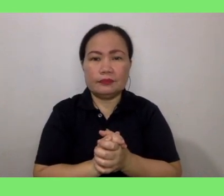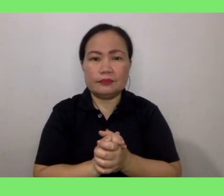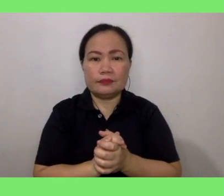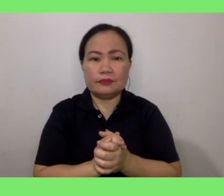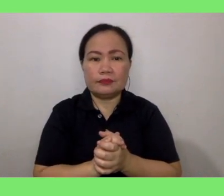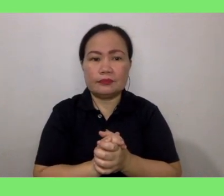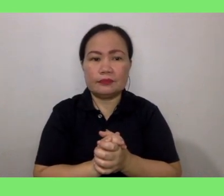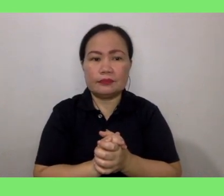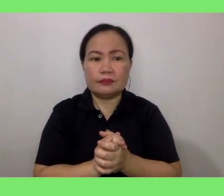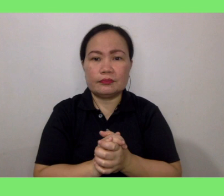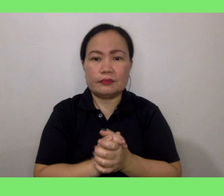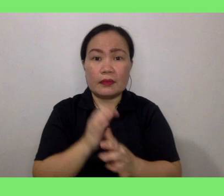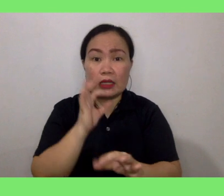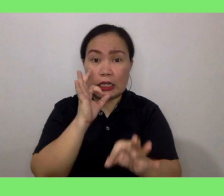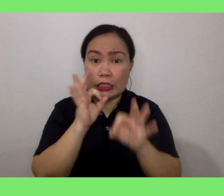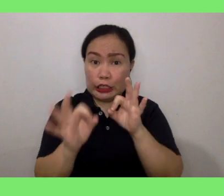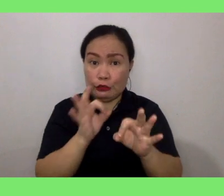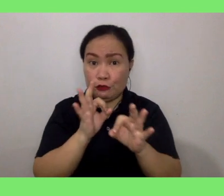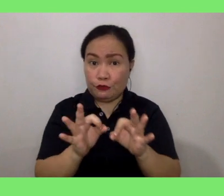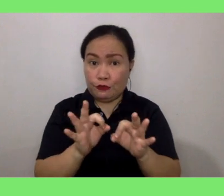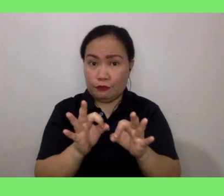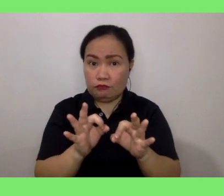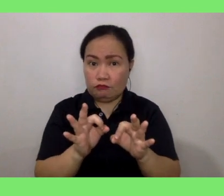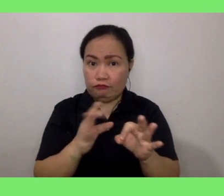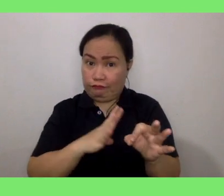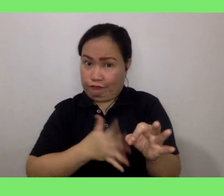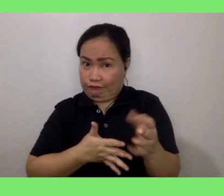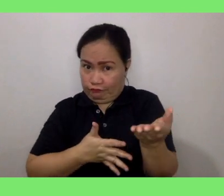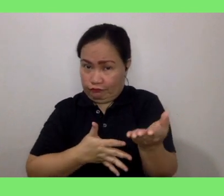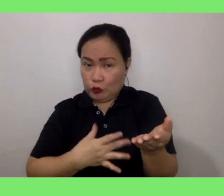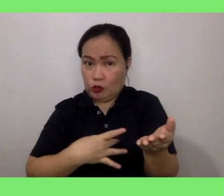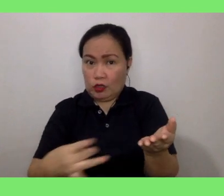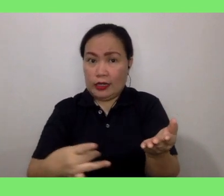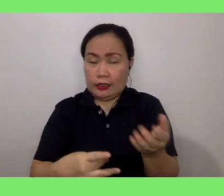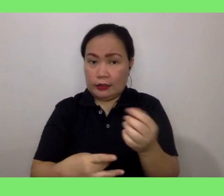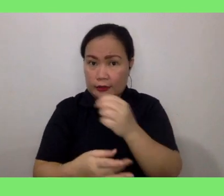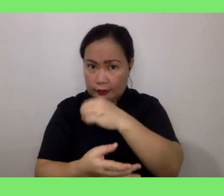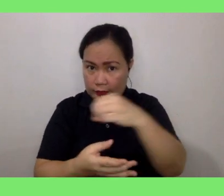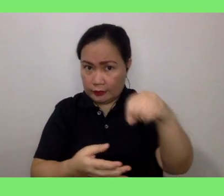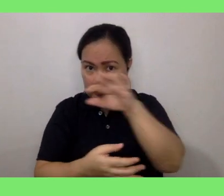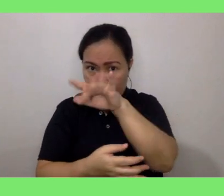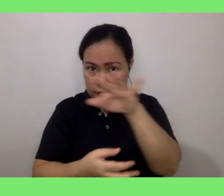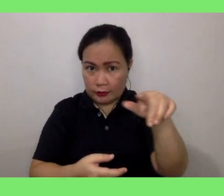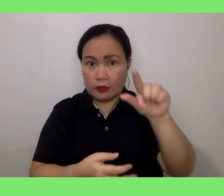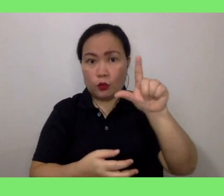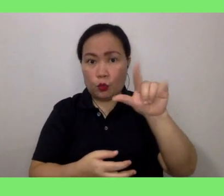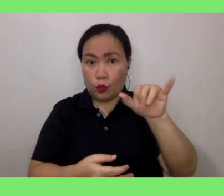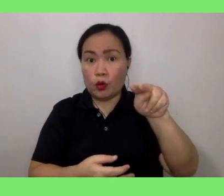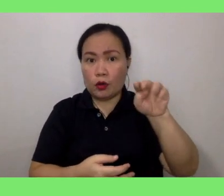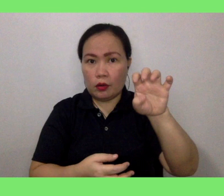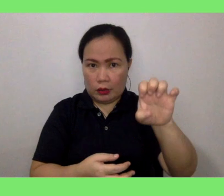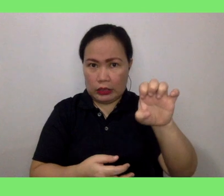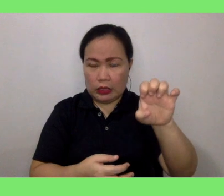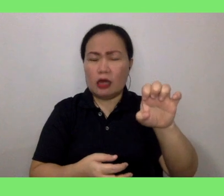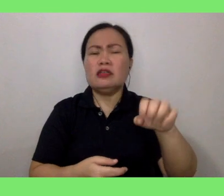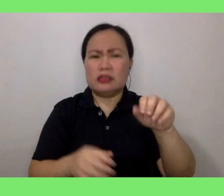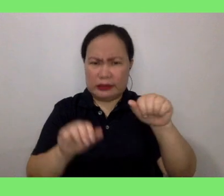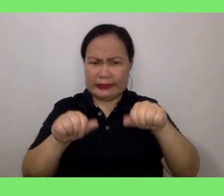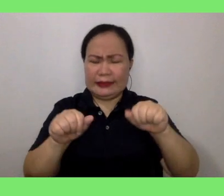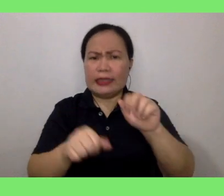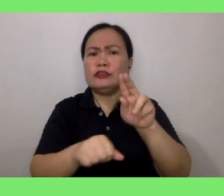kung okay lang naman sa'yo, magsulat ka ng mahaba, edi pwede rin po naman po yan. Basta